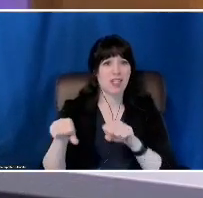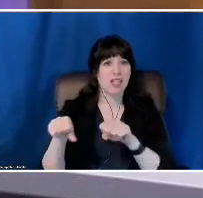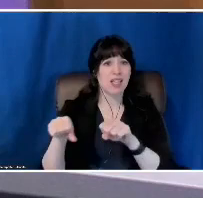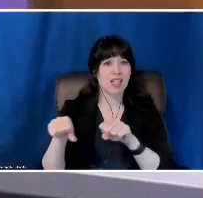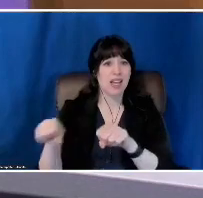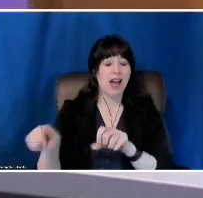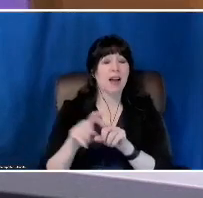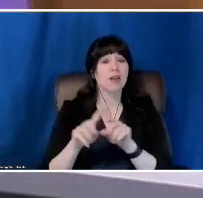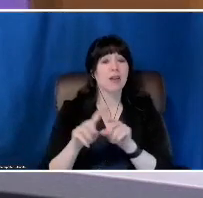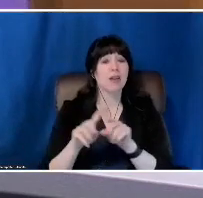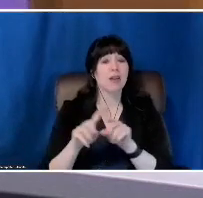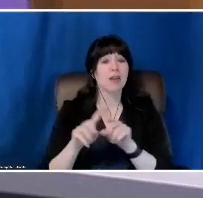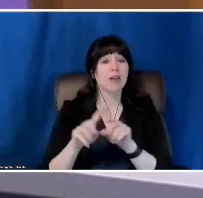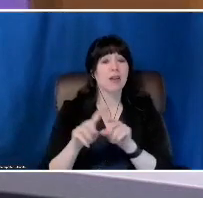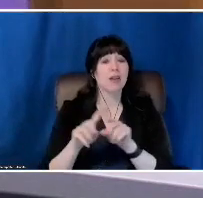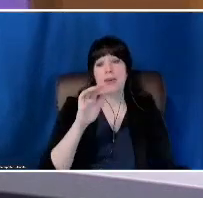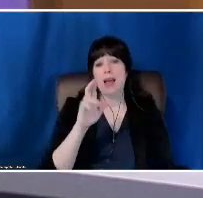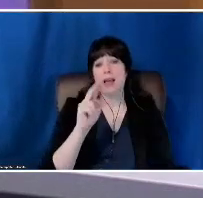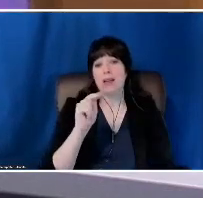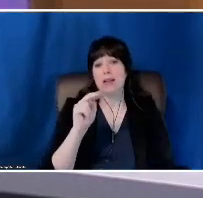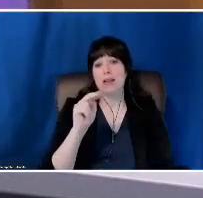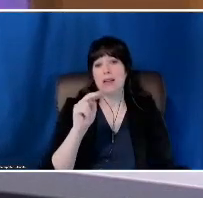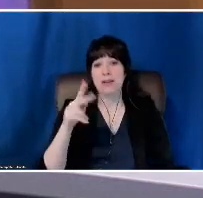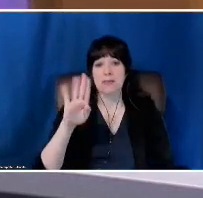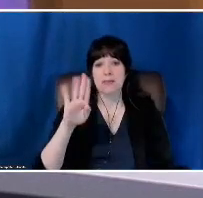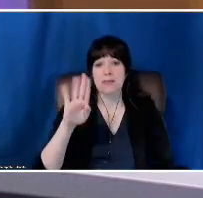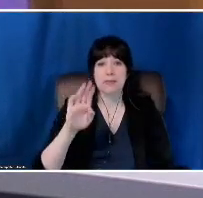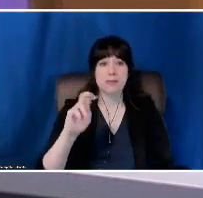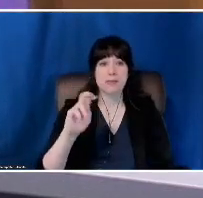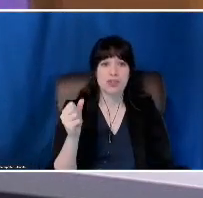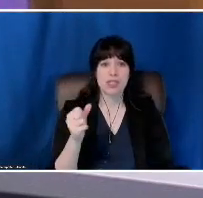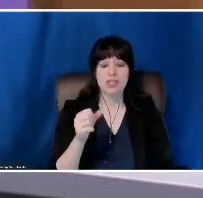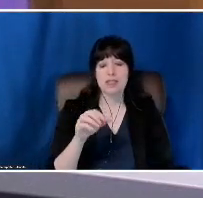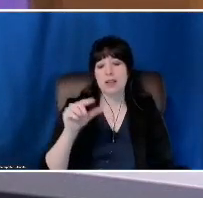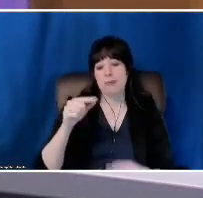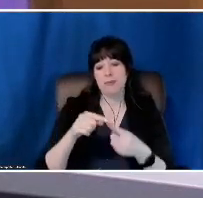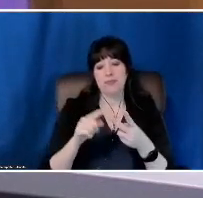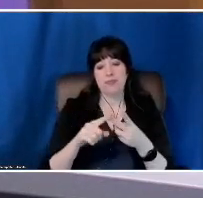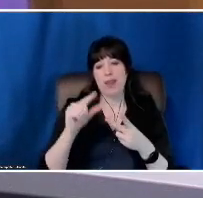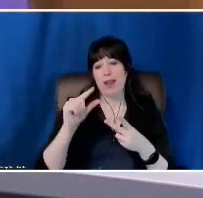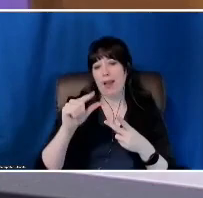benches, gazebos, other kinds of facilities, particularly in parts of the city